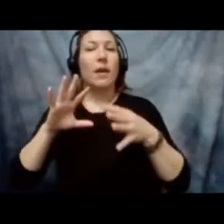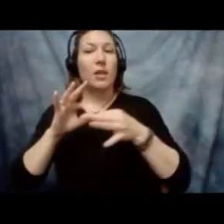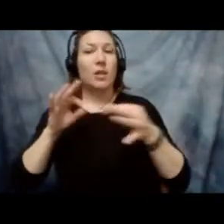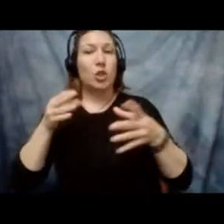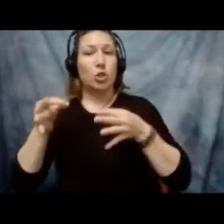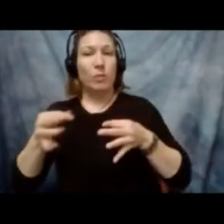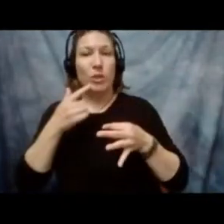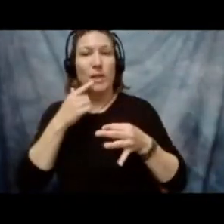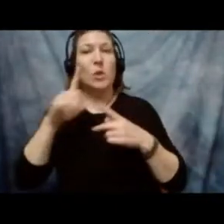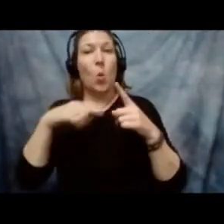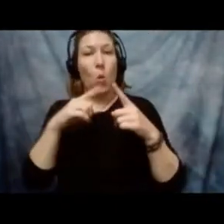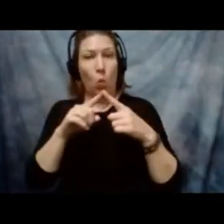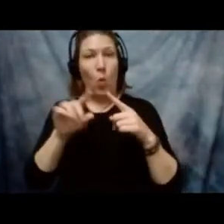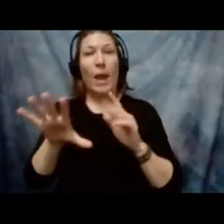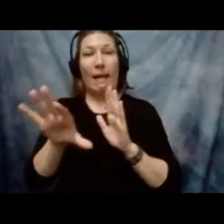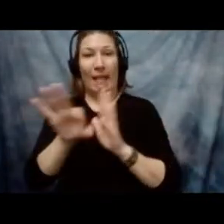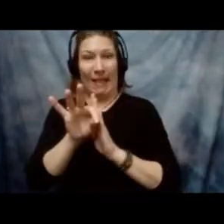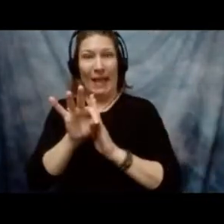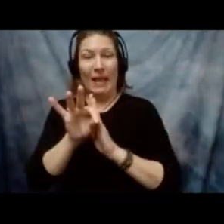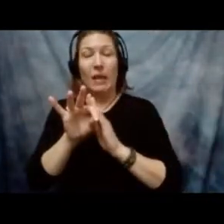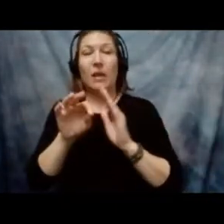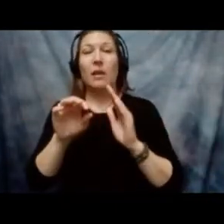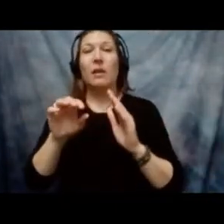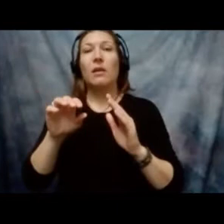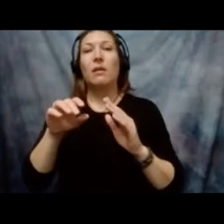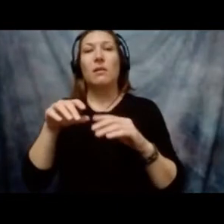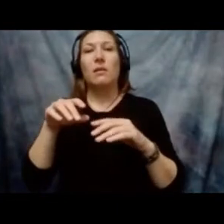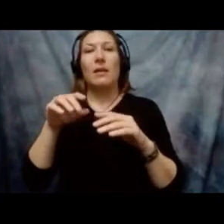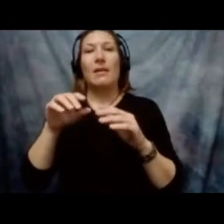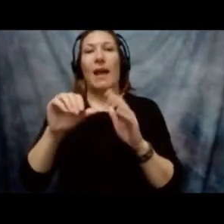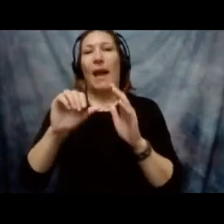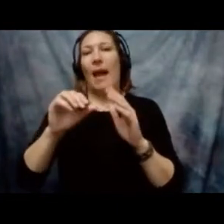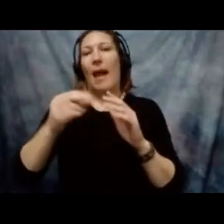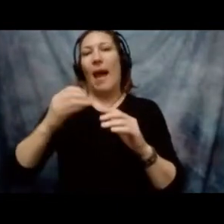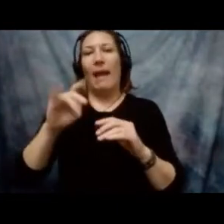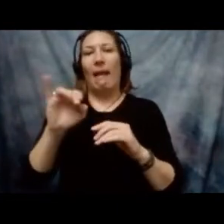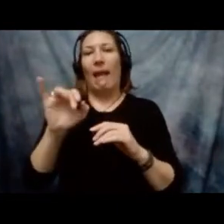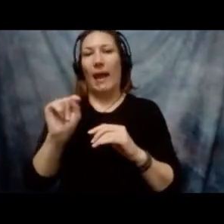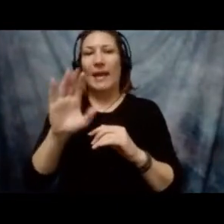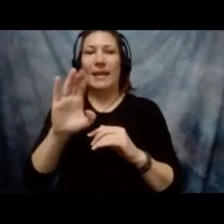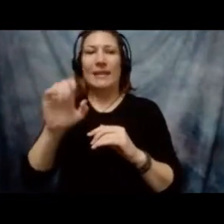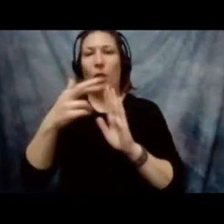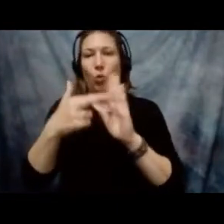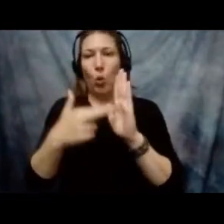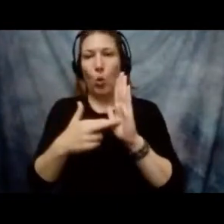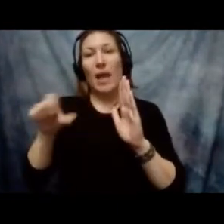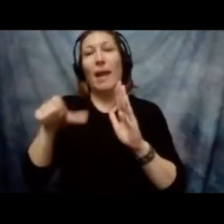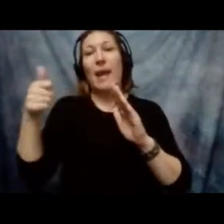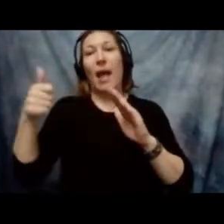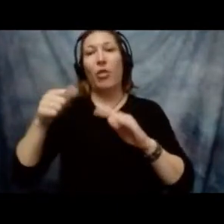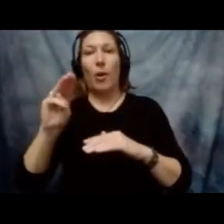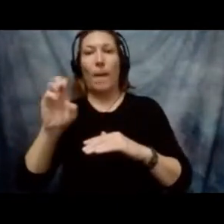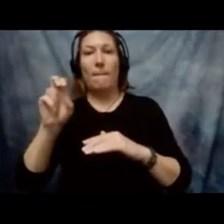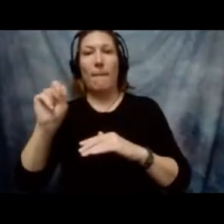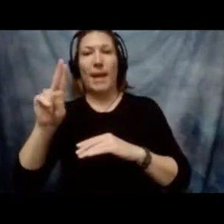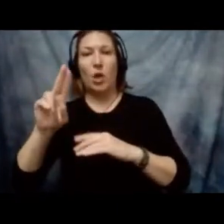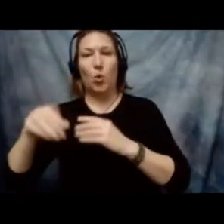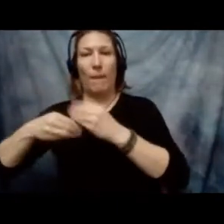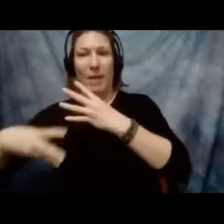appears. Next, you'll select the type of argument you want, such as greater than or less than. Okay, I'll stop it